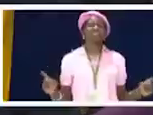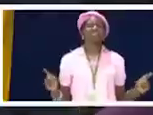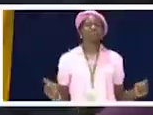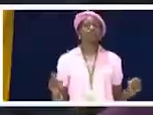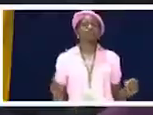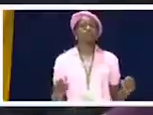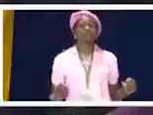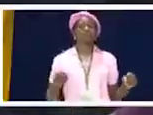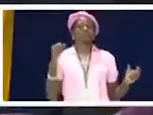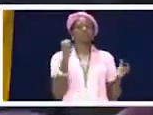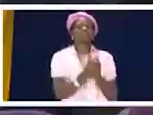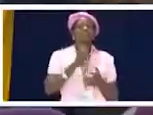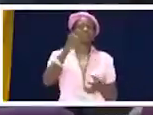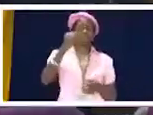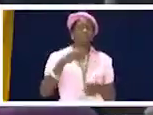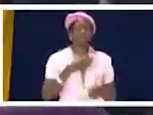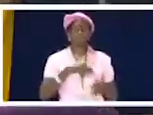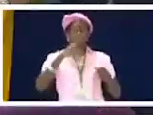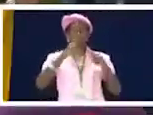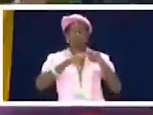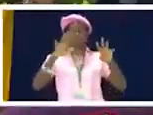And then you may please be seated.